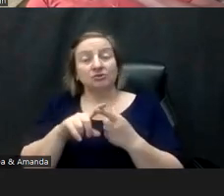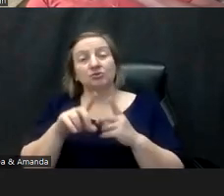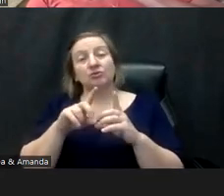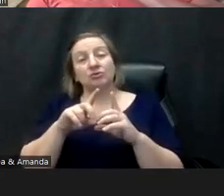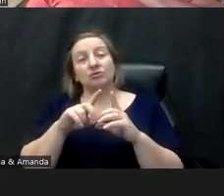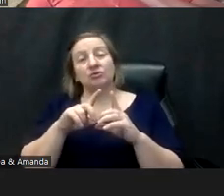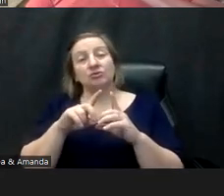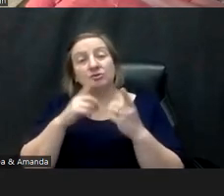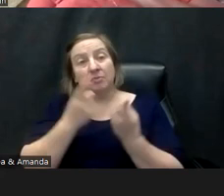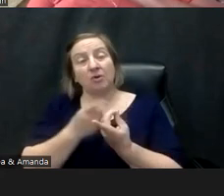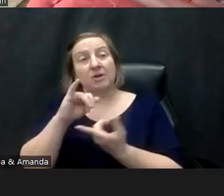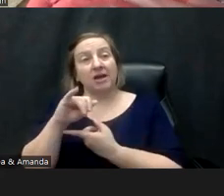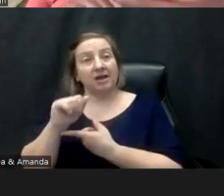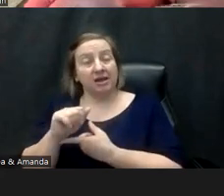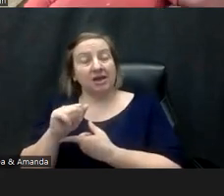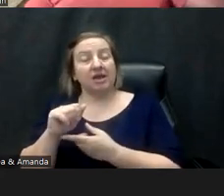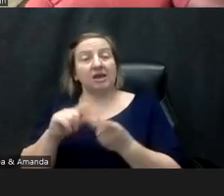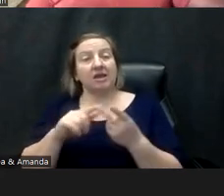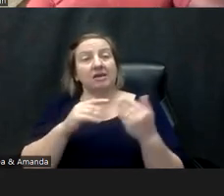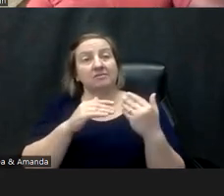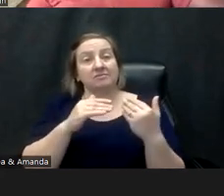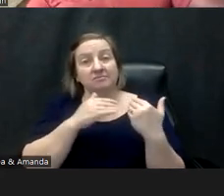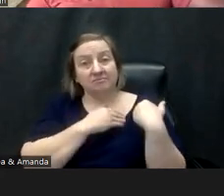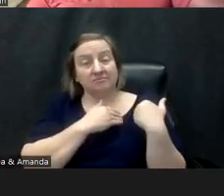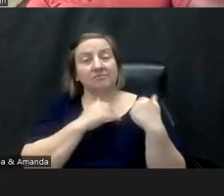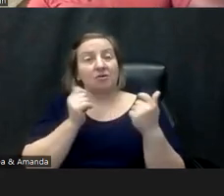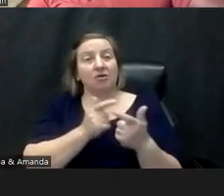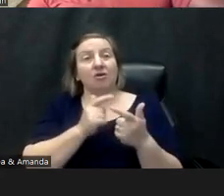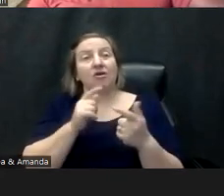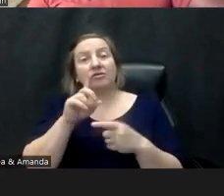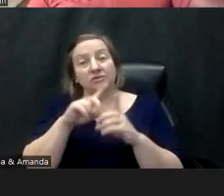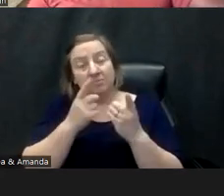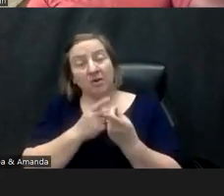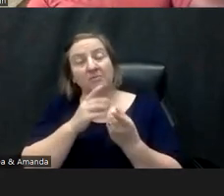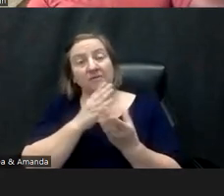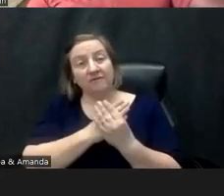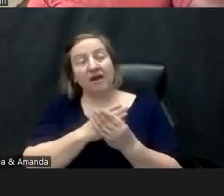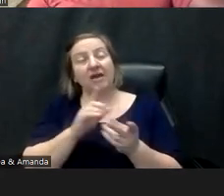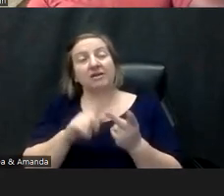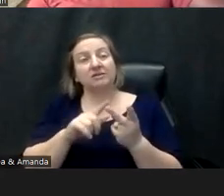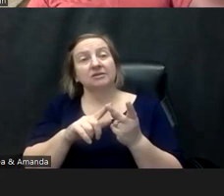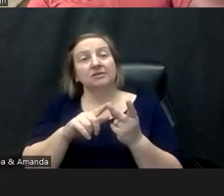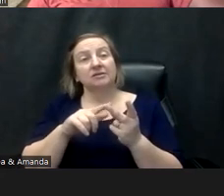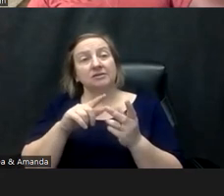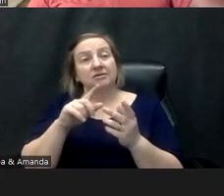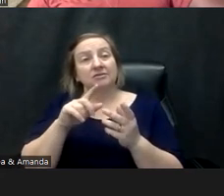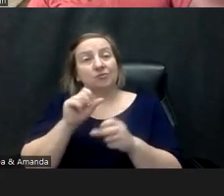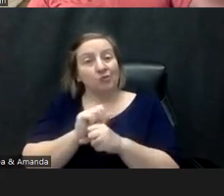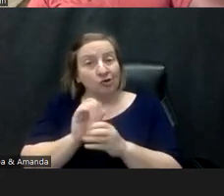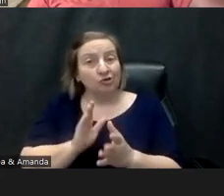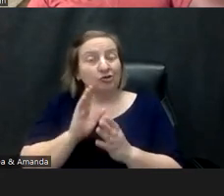Internal Affairs and Standard and Accountability Division to all department files, records, and department personnel